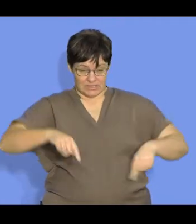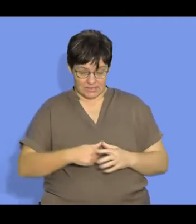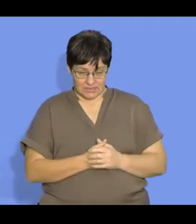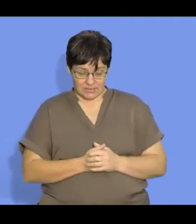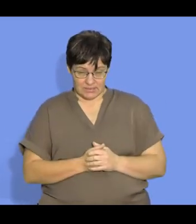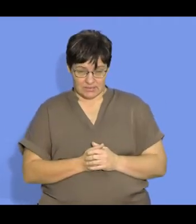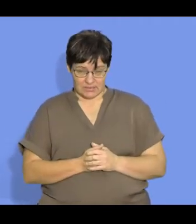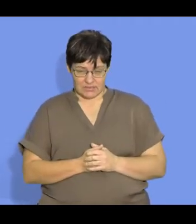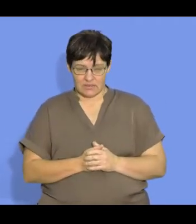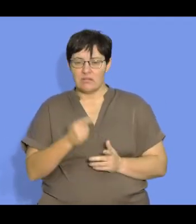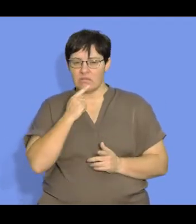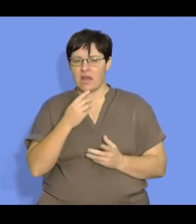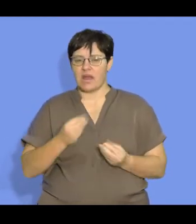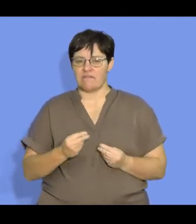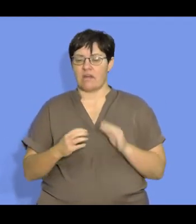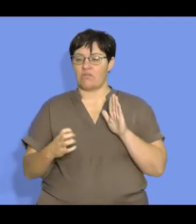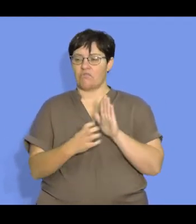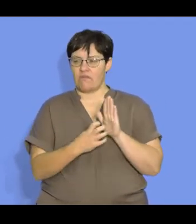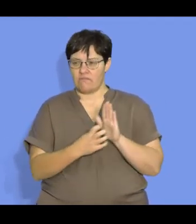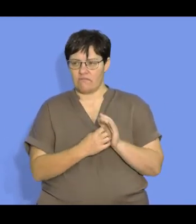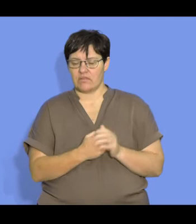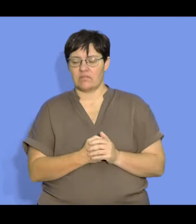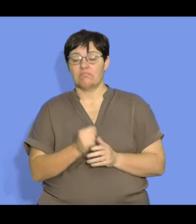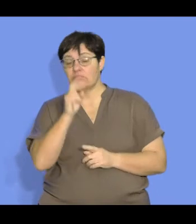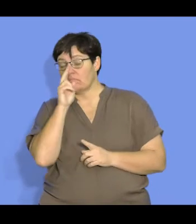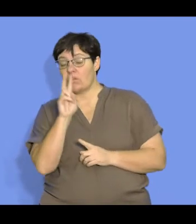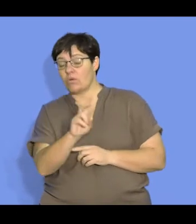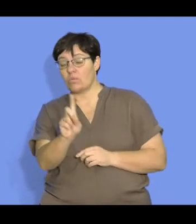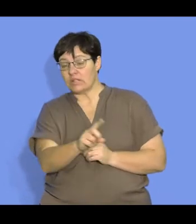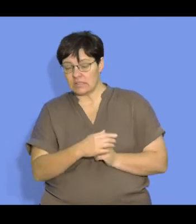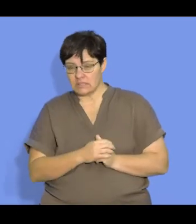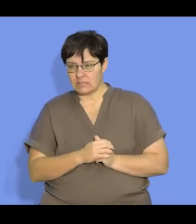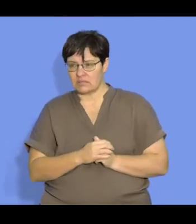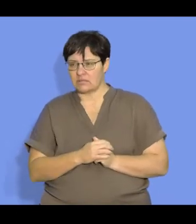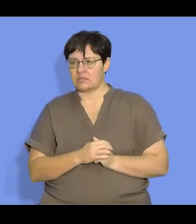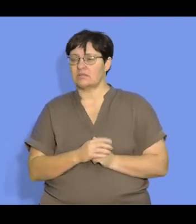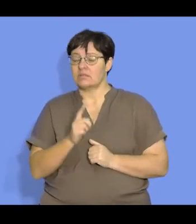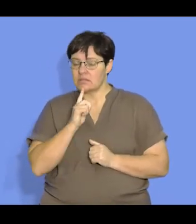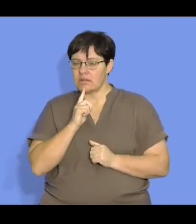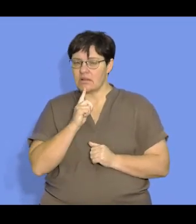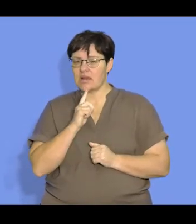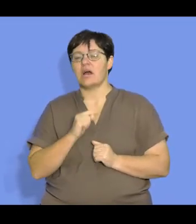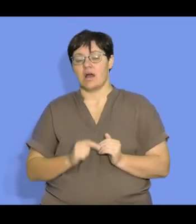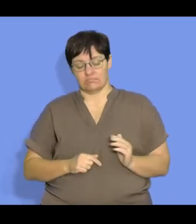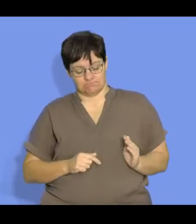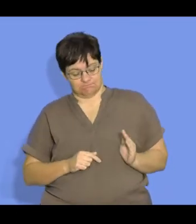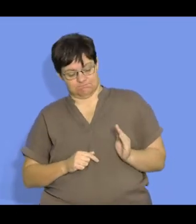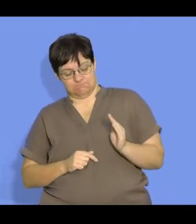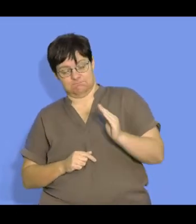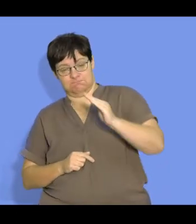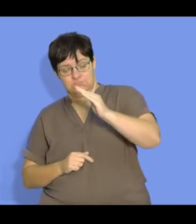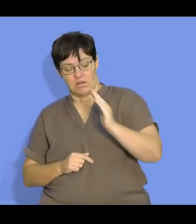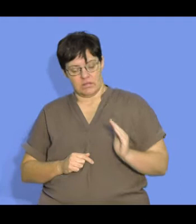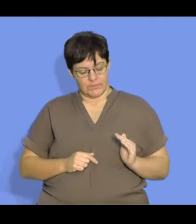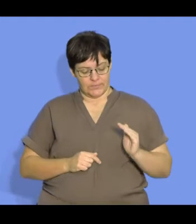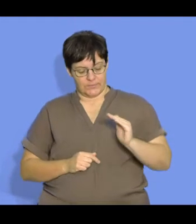lowest rate, if we have a graph, the thing that we're looking at is we look at the gradient of the